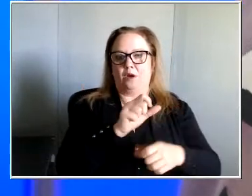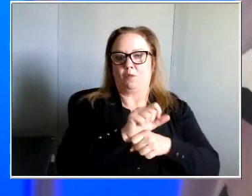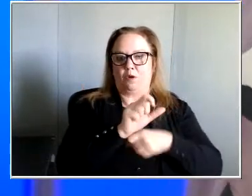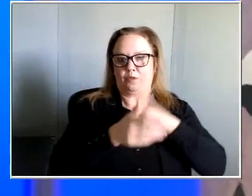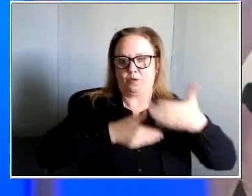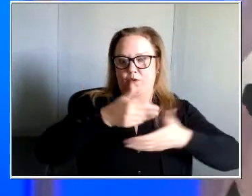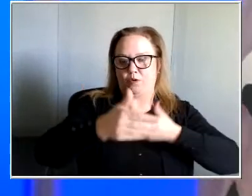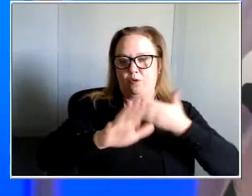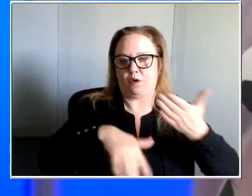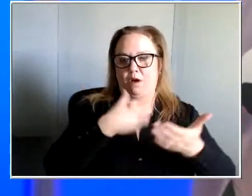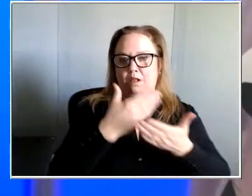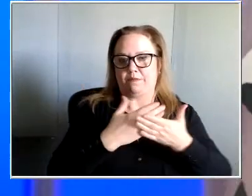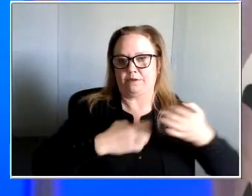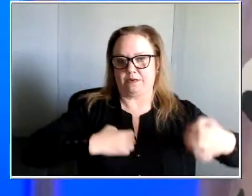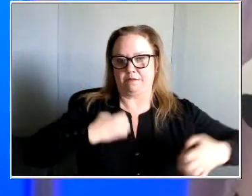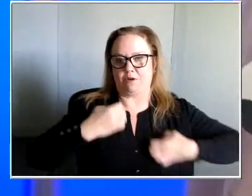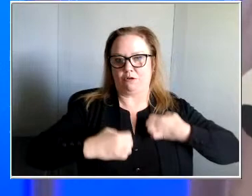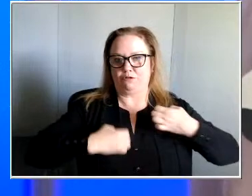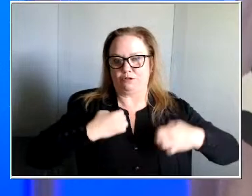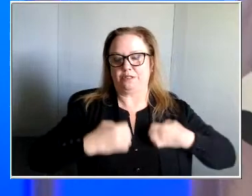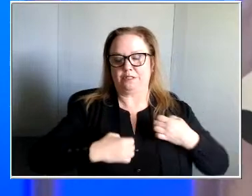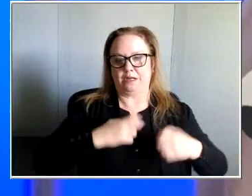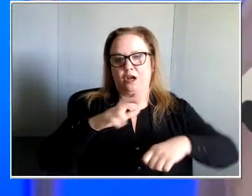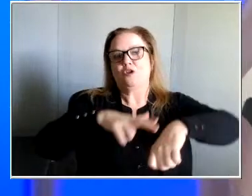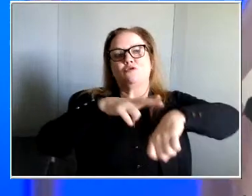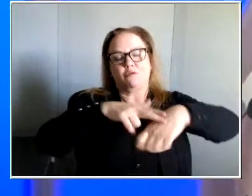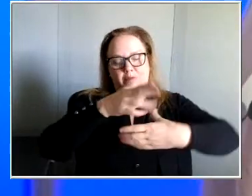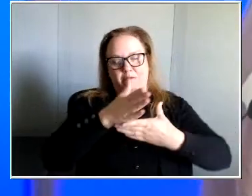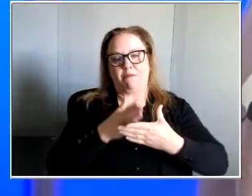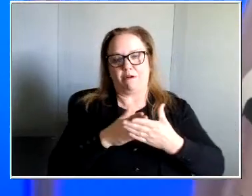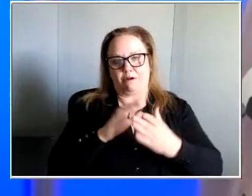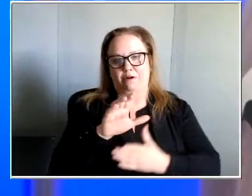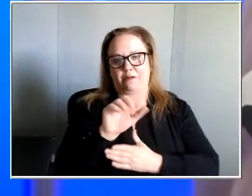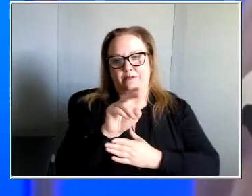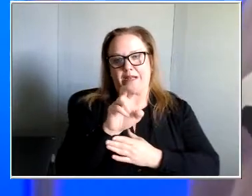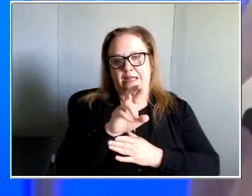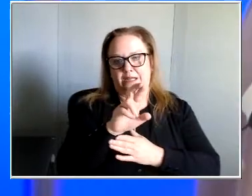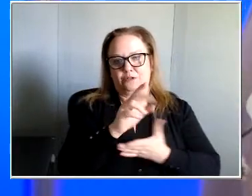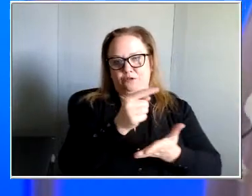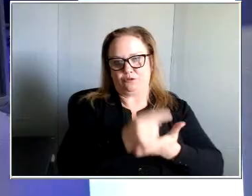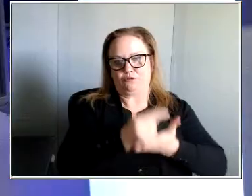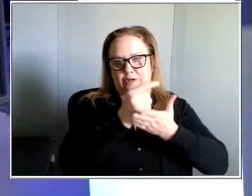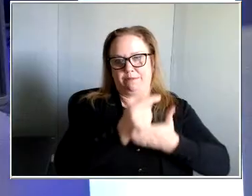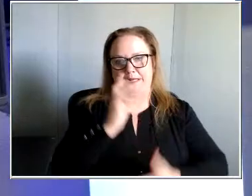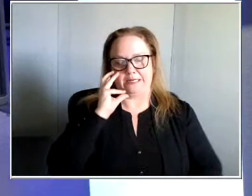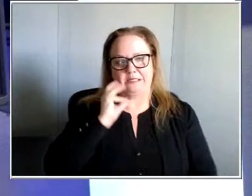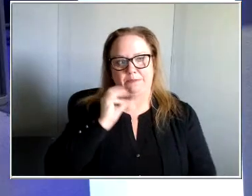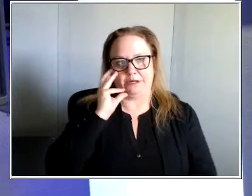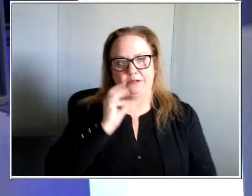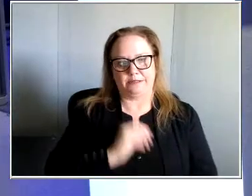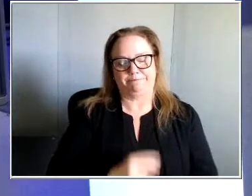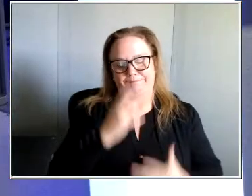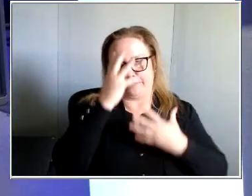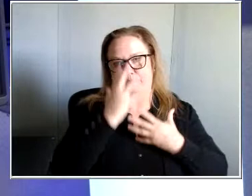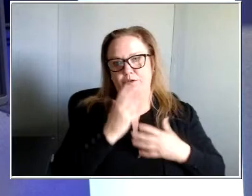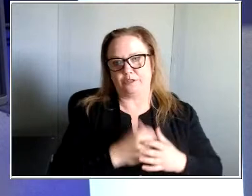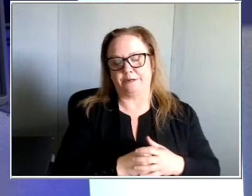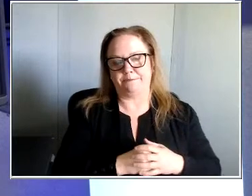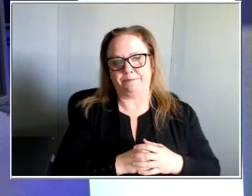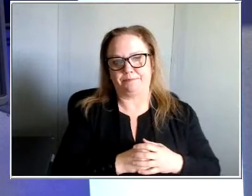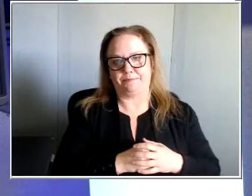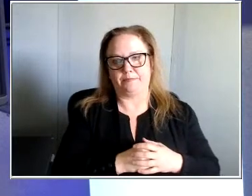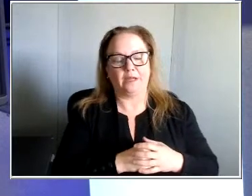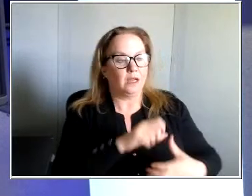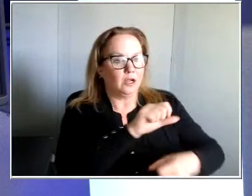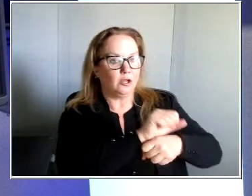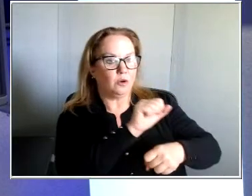those emotions that are a normal part of the cancer treatment experience, unfortunately. It can be really hard. Well, talk to us a little bit about your work with